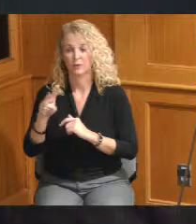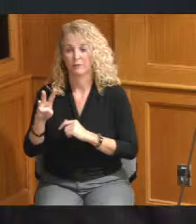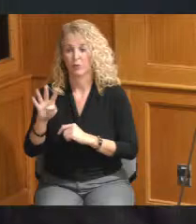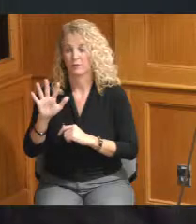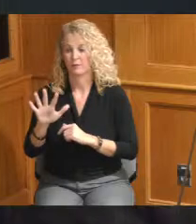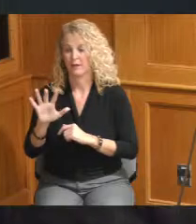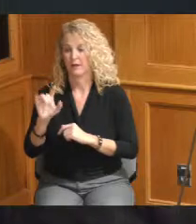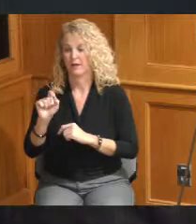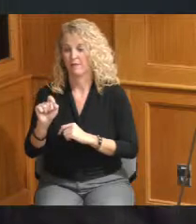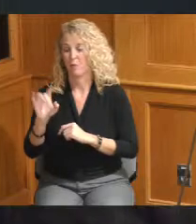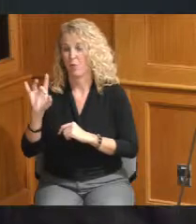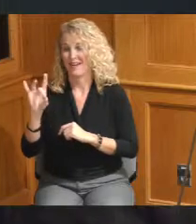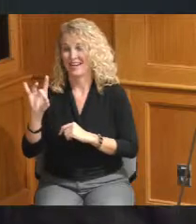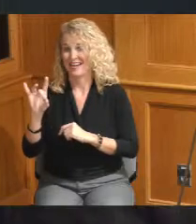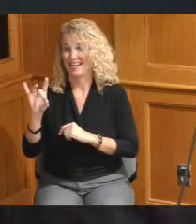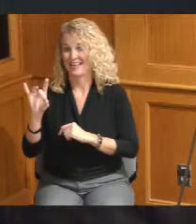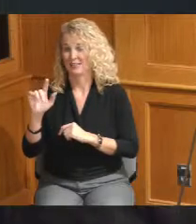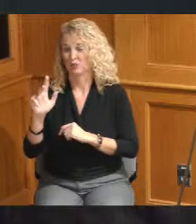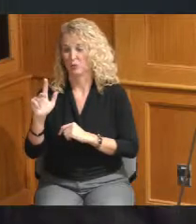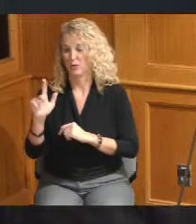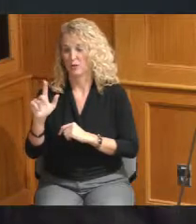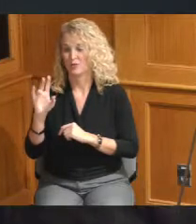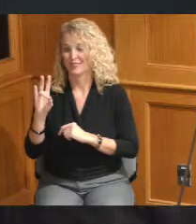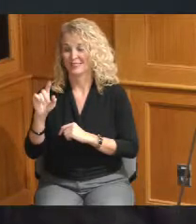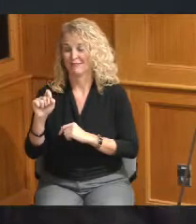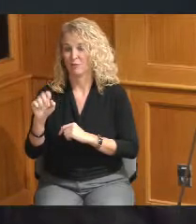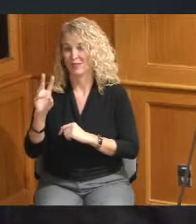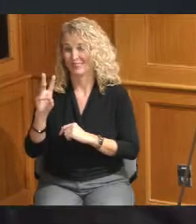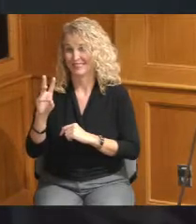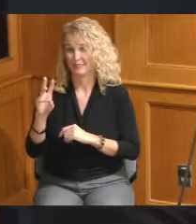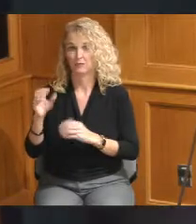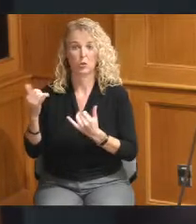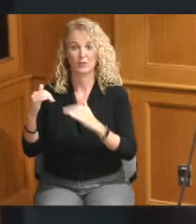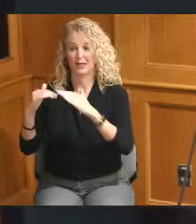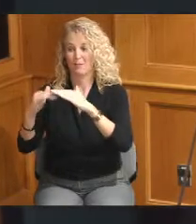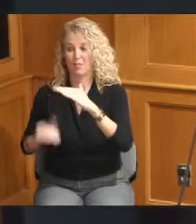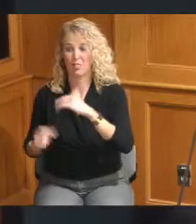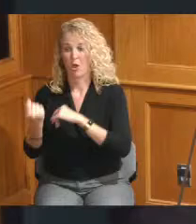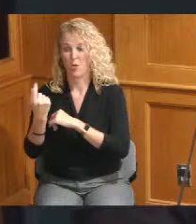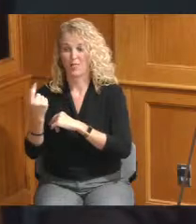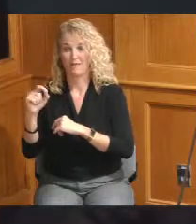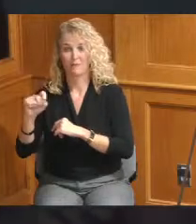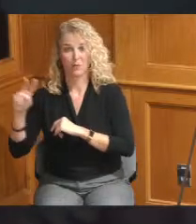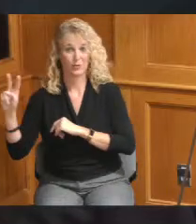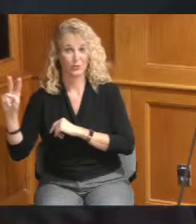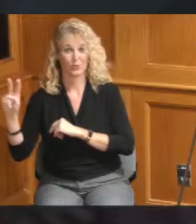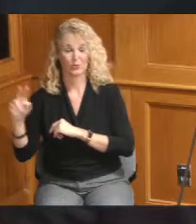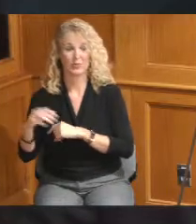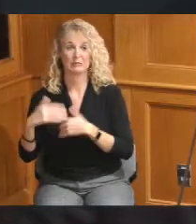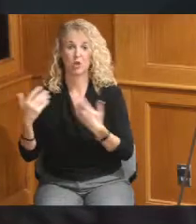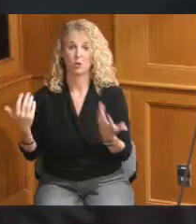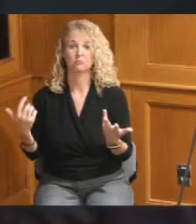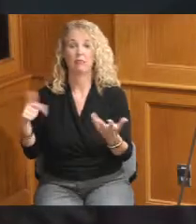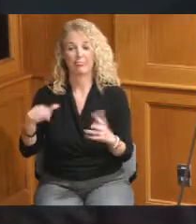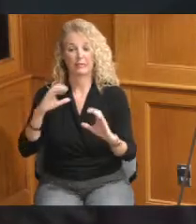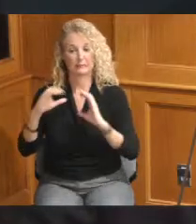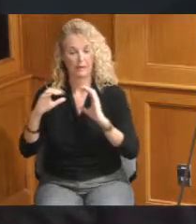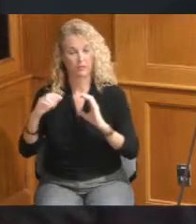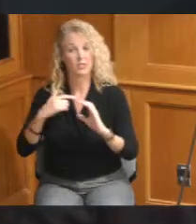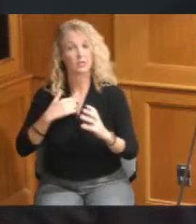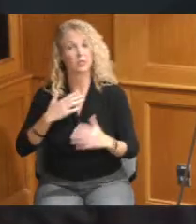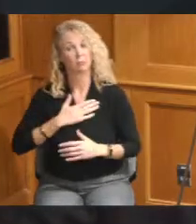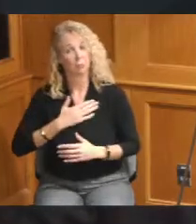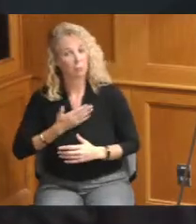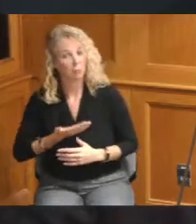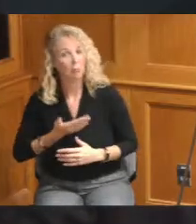in 23 it's 7.6, so well below the 11.2. And so I'm open to this conversation about maybe a little